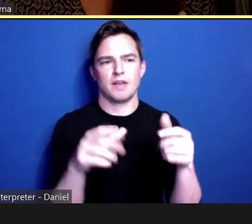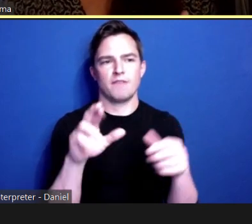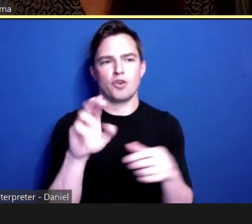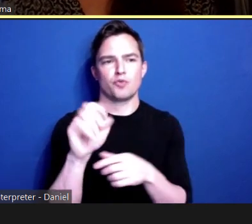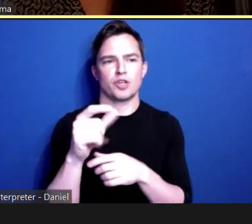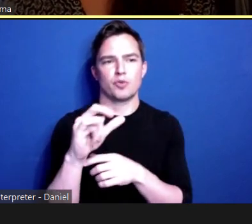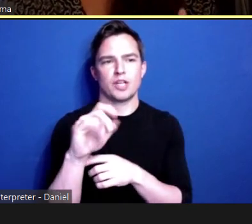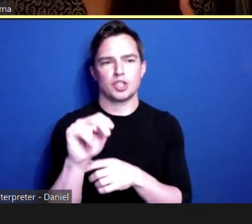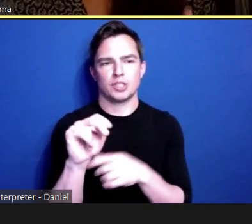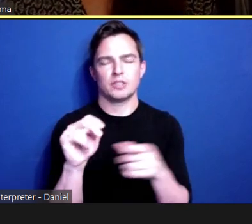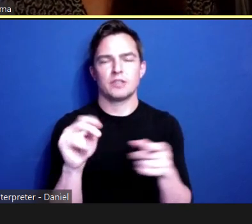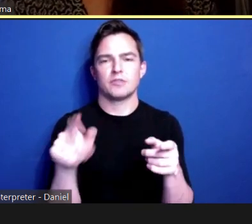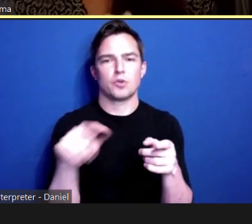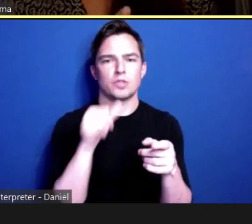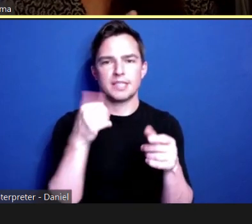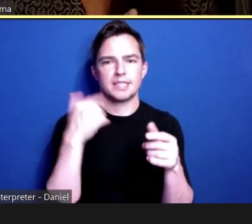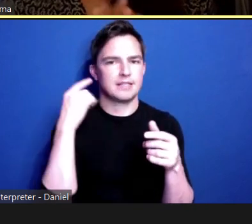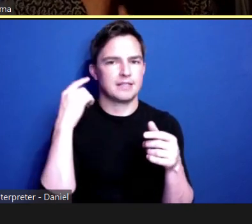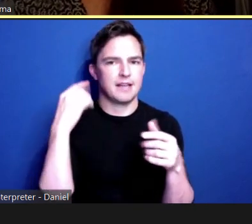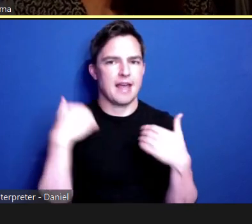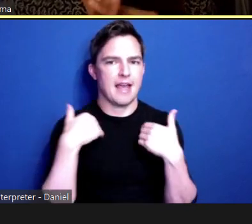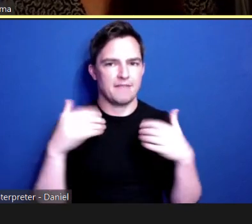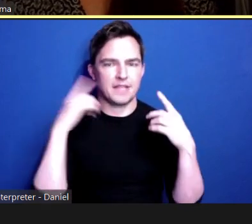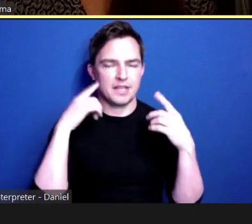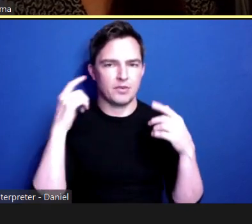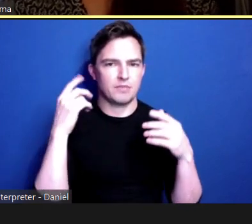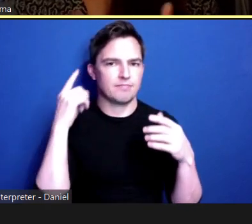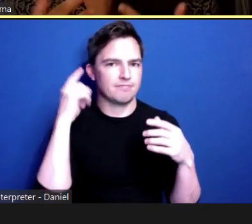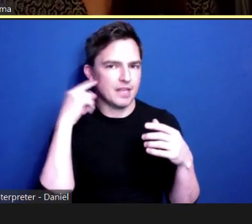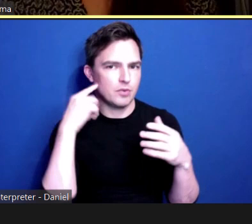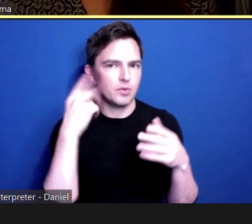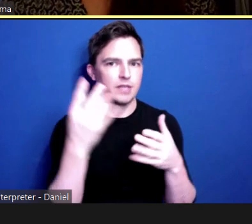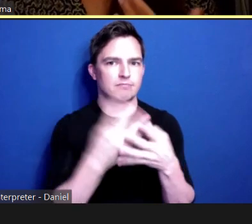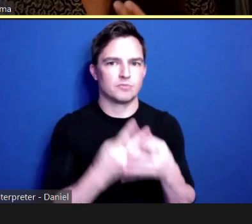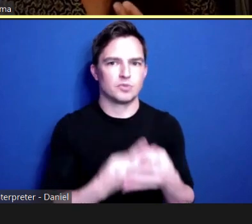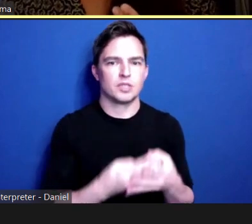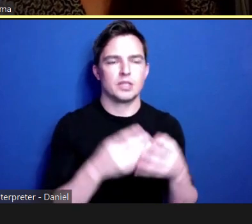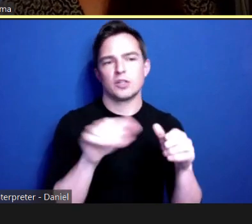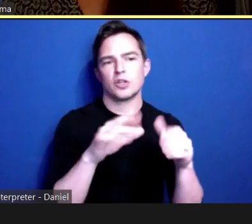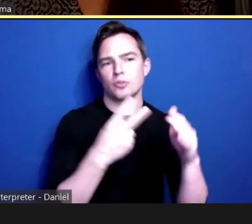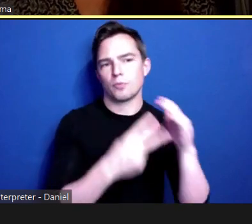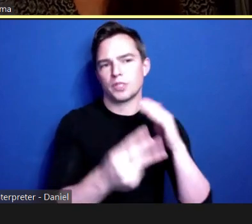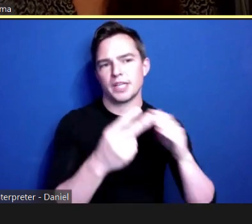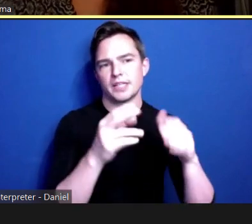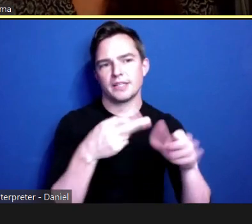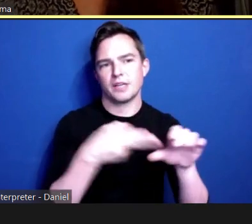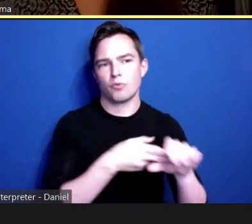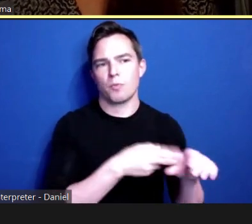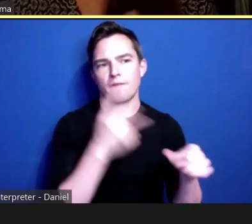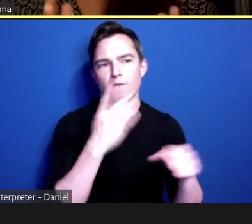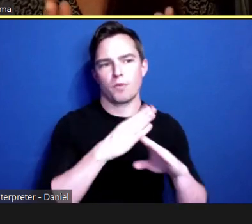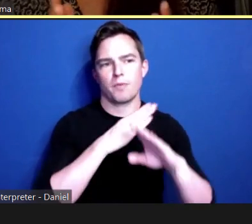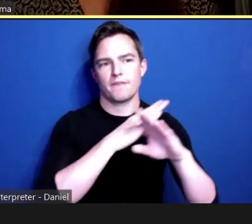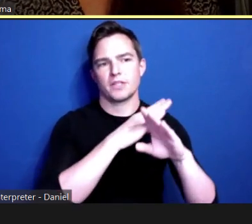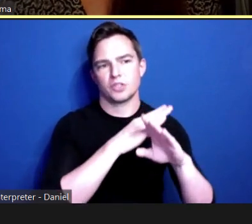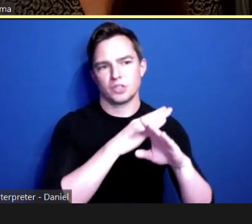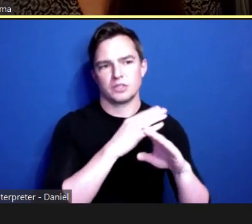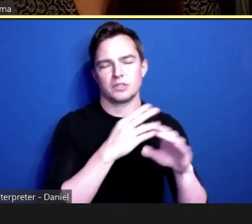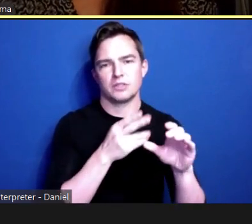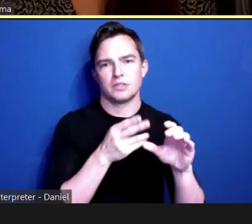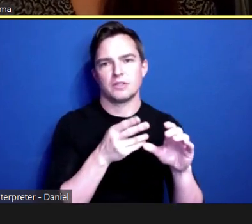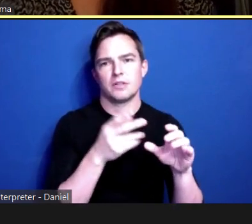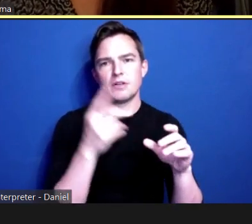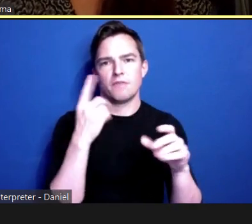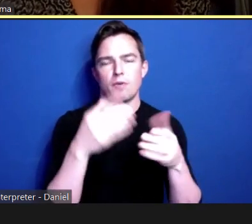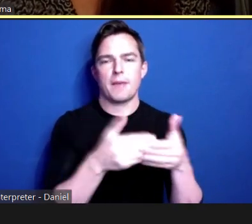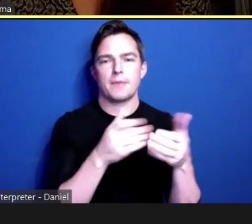have the hearing screen, and also predict enrollment for intervention enrollment for babies with